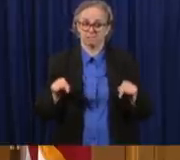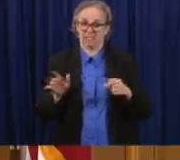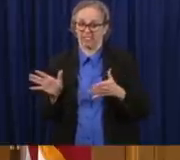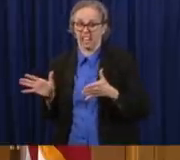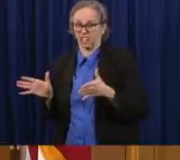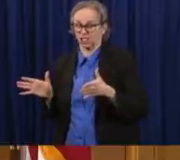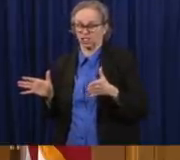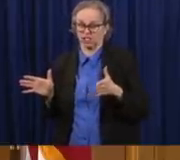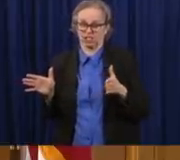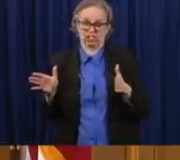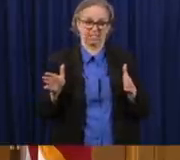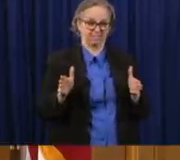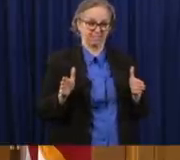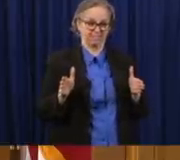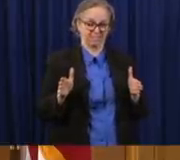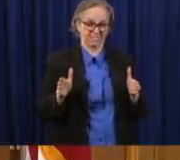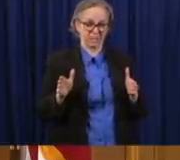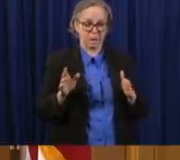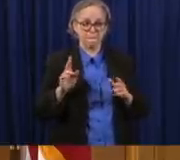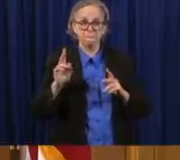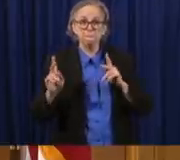people are going to have to make decisions.